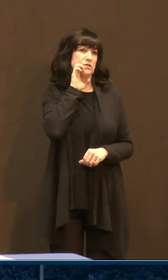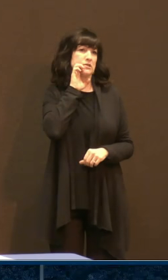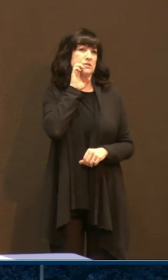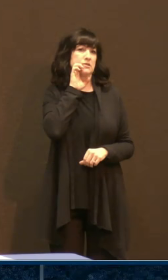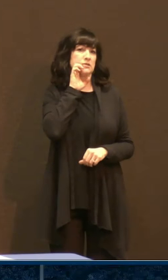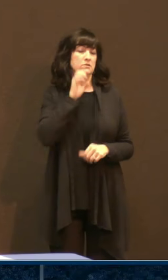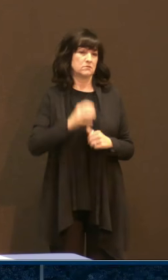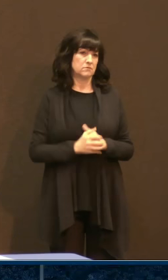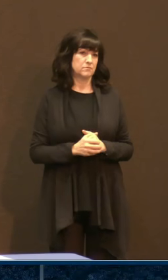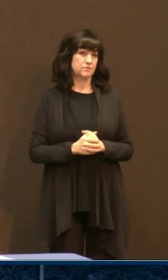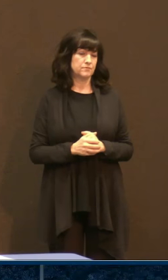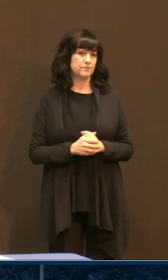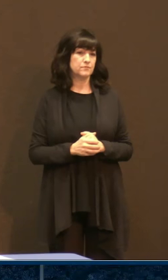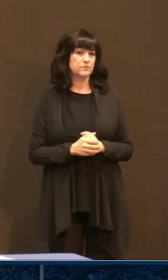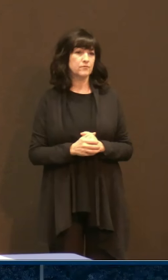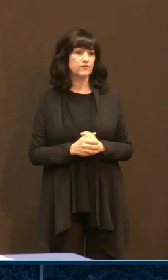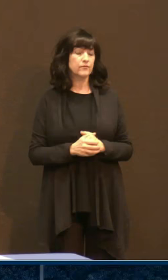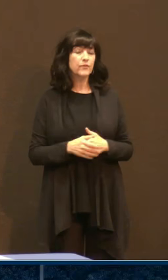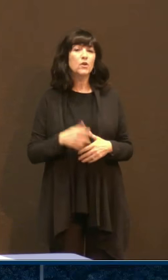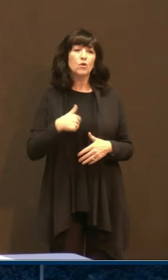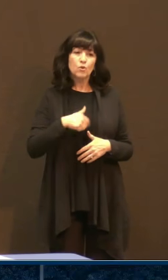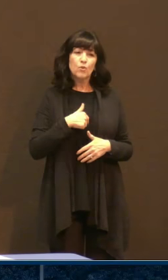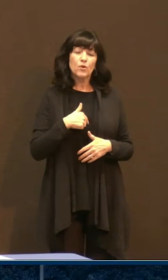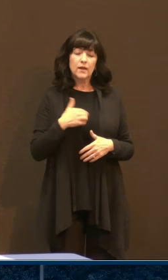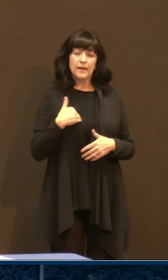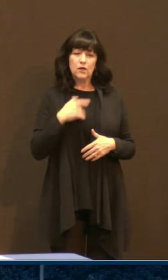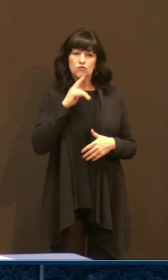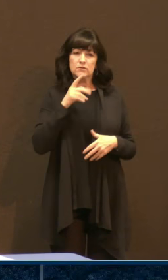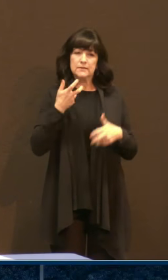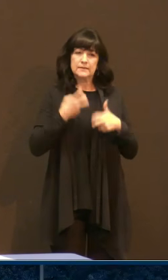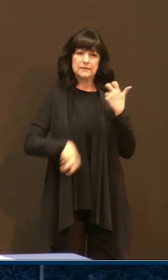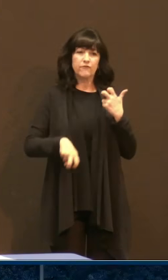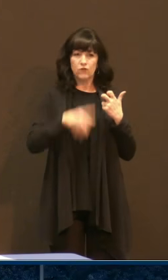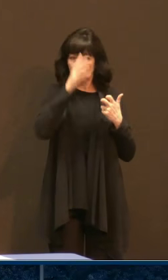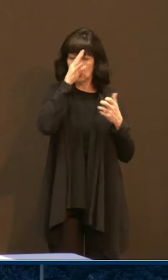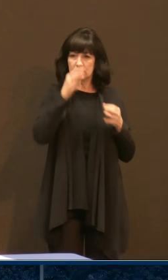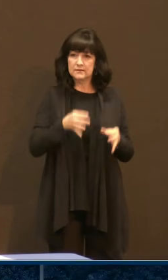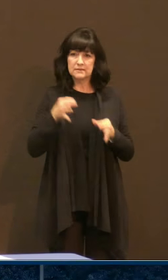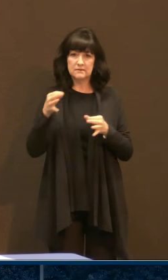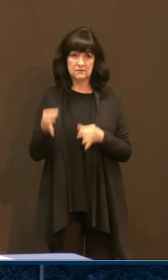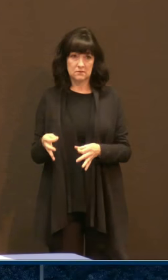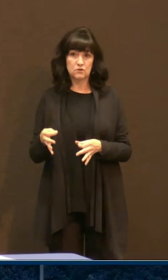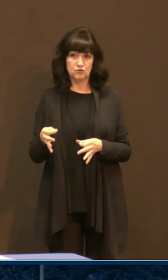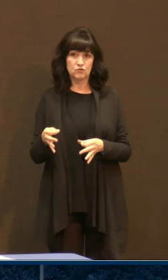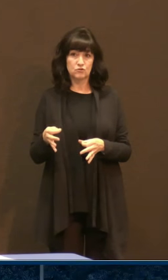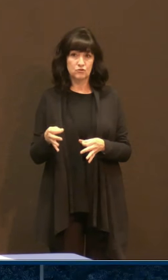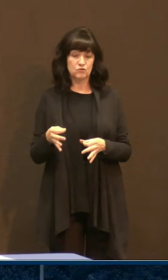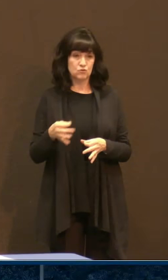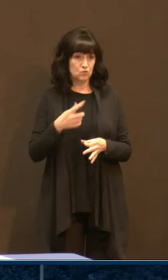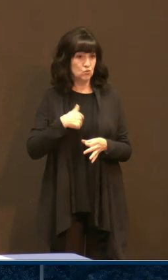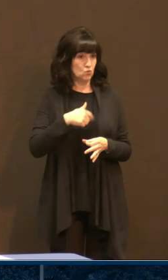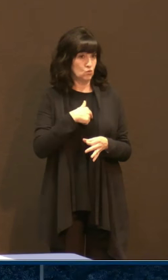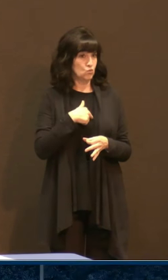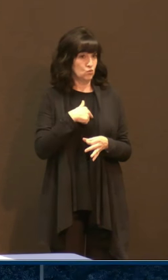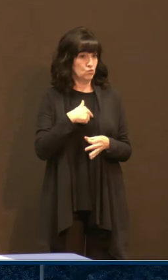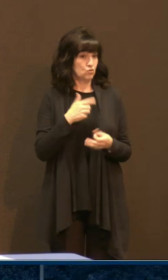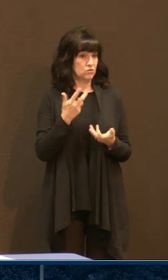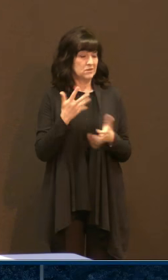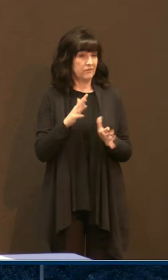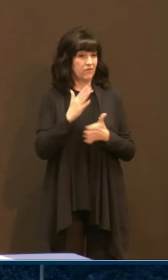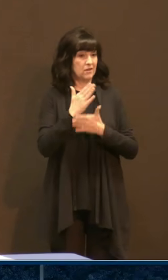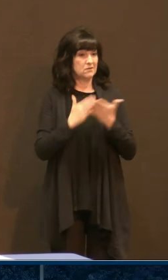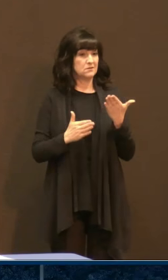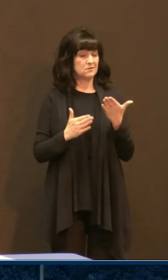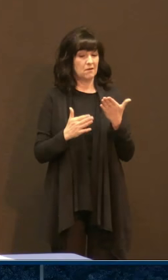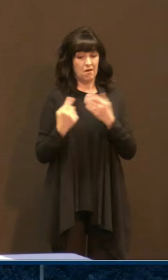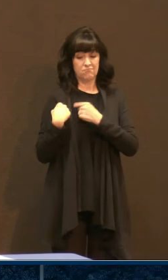people all the time that we've had really difficult decisions to make as we close down segments and sectors of our economy over